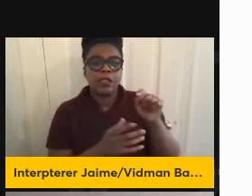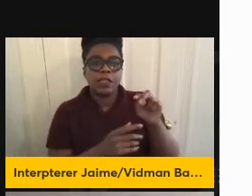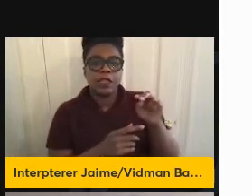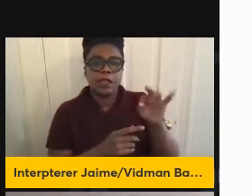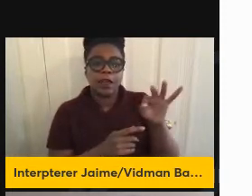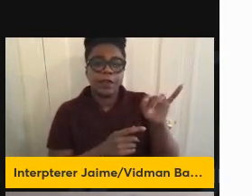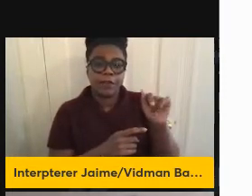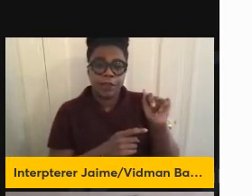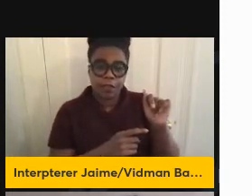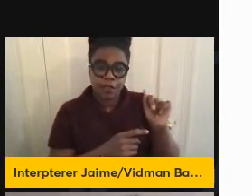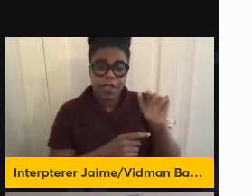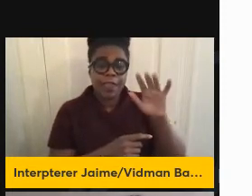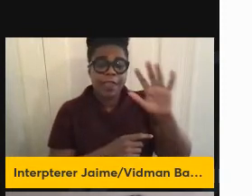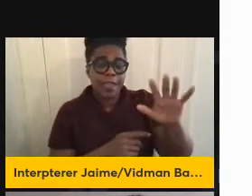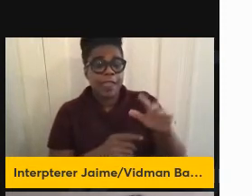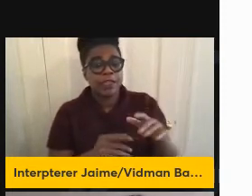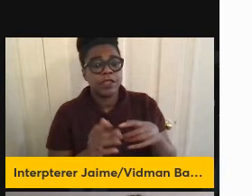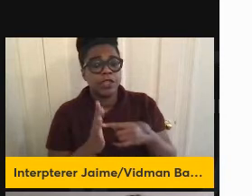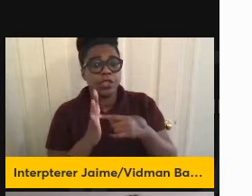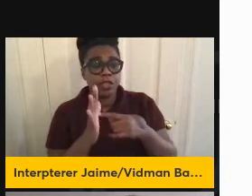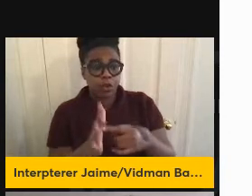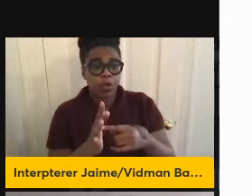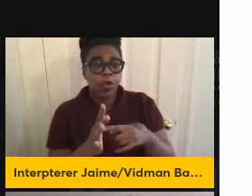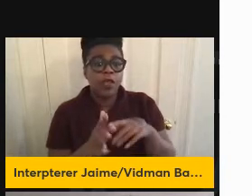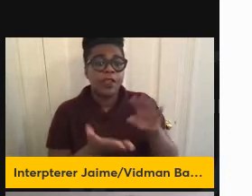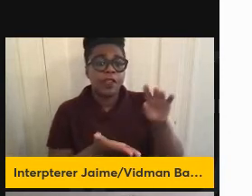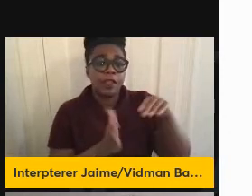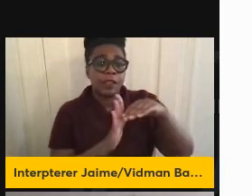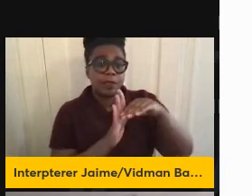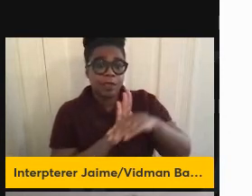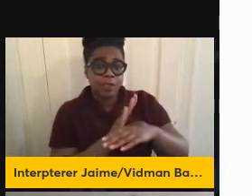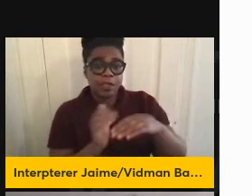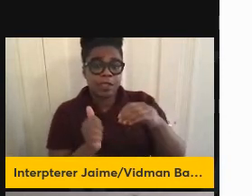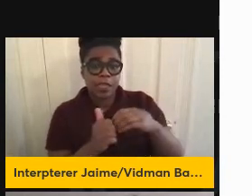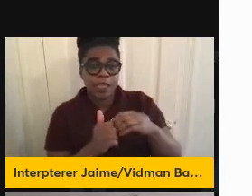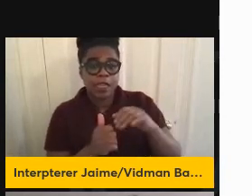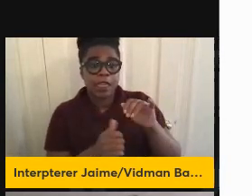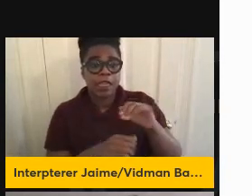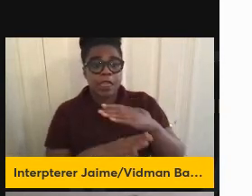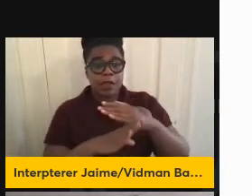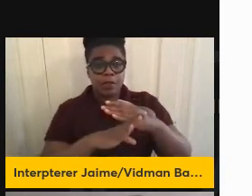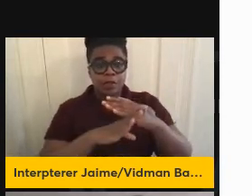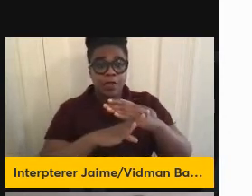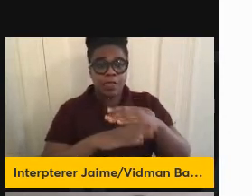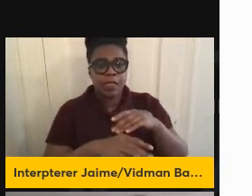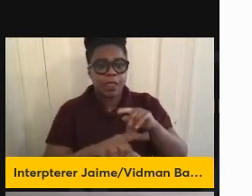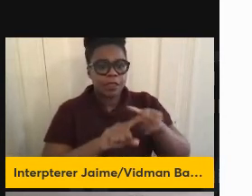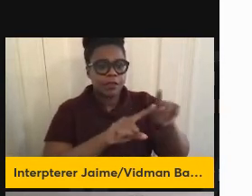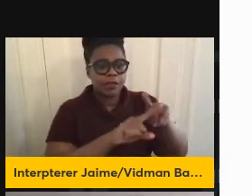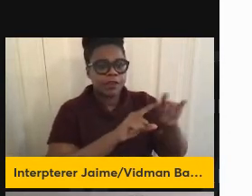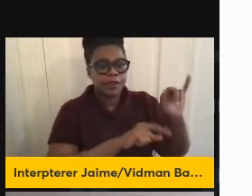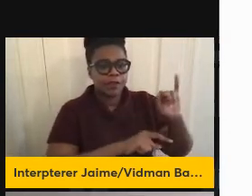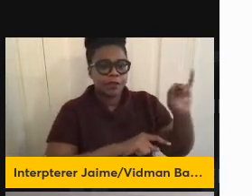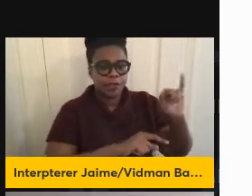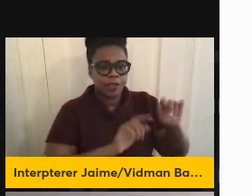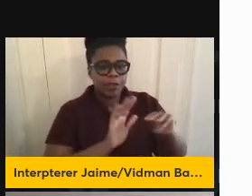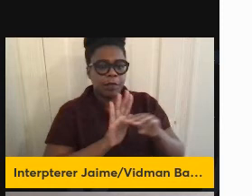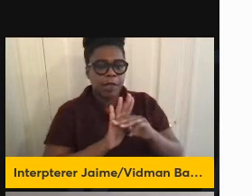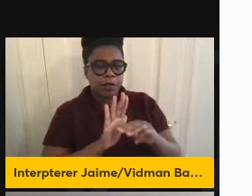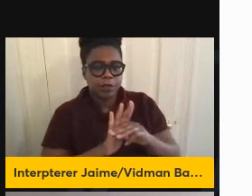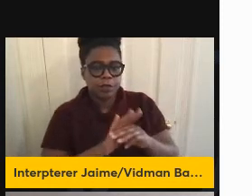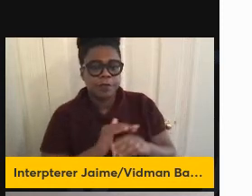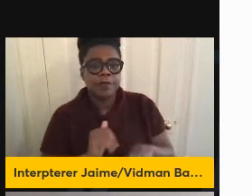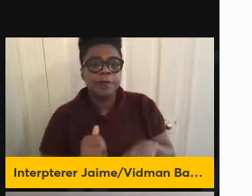recapitulate this depletion of humoral immunity, which was seen in the various infection models. Next, we wanted to see